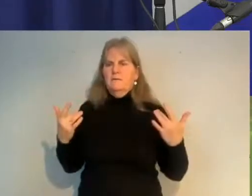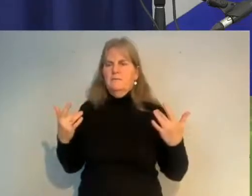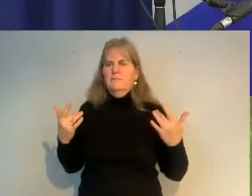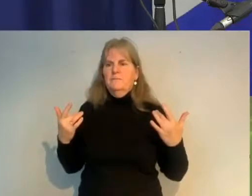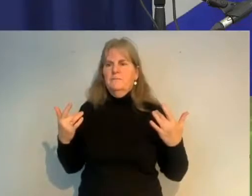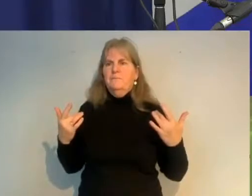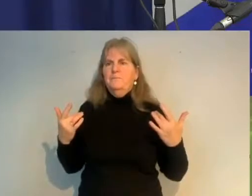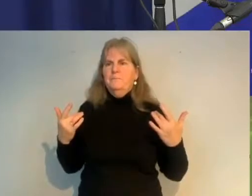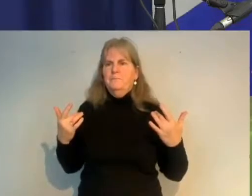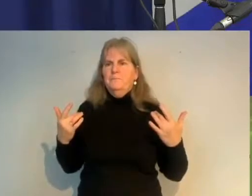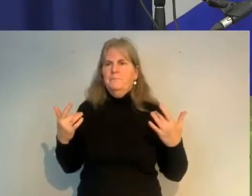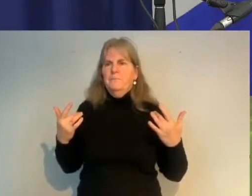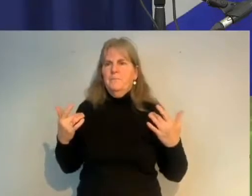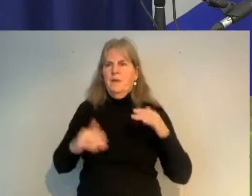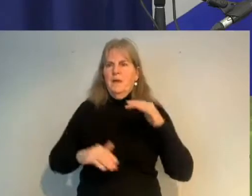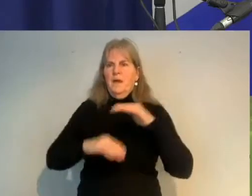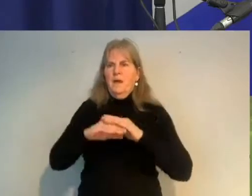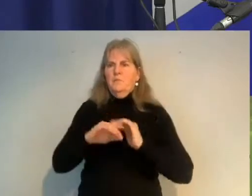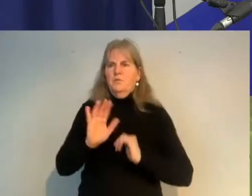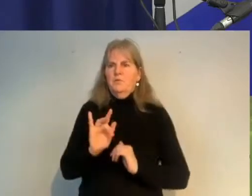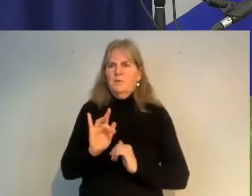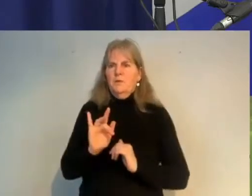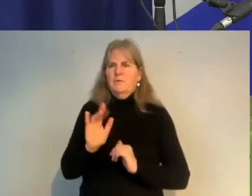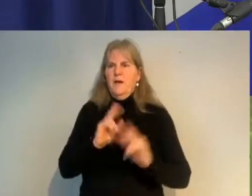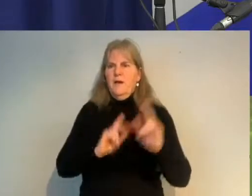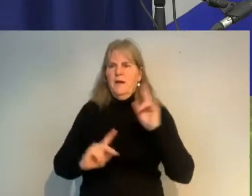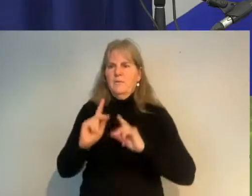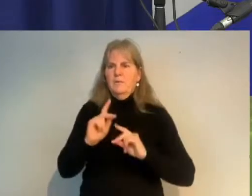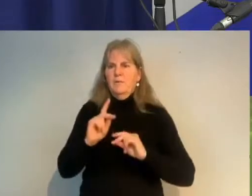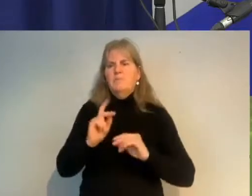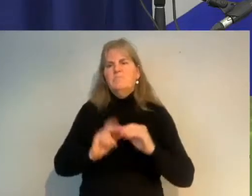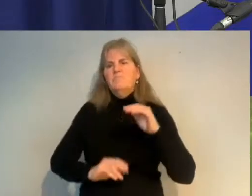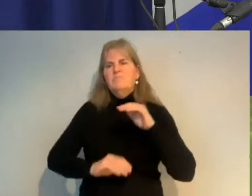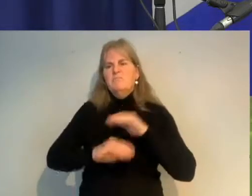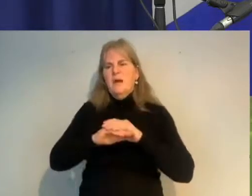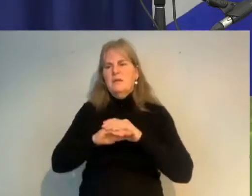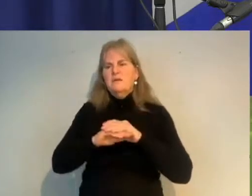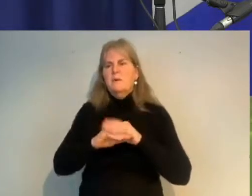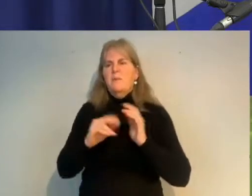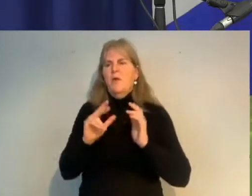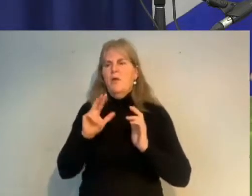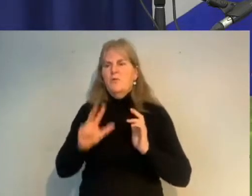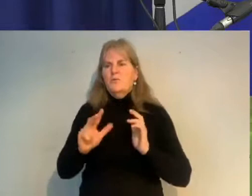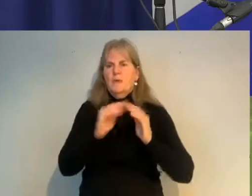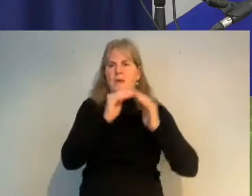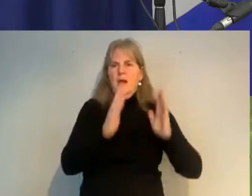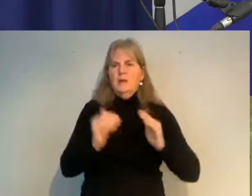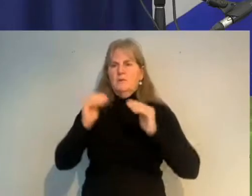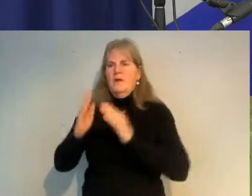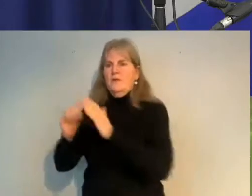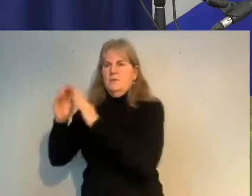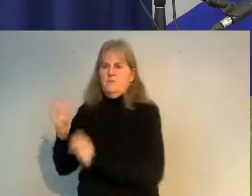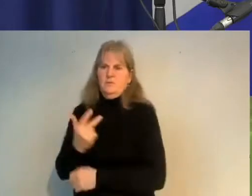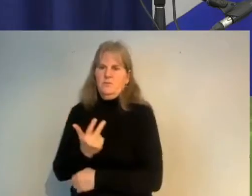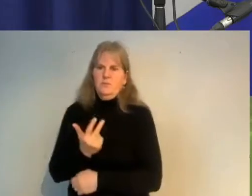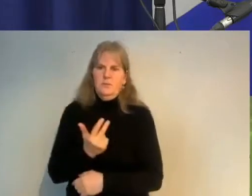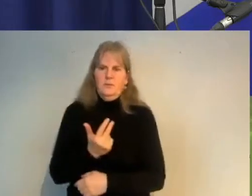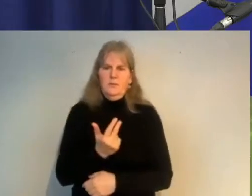to 25 people from a maximum of 3 households may gather, regardless of their vaccination